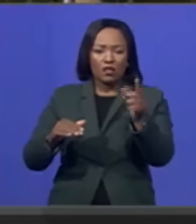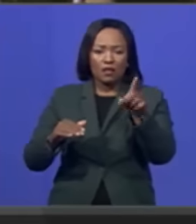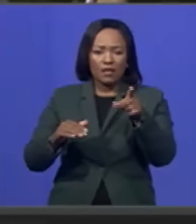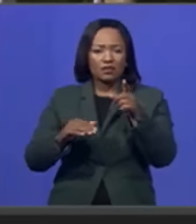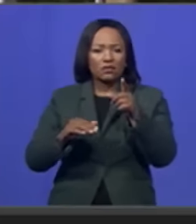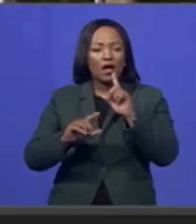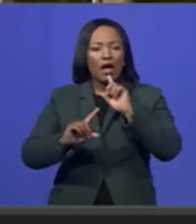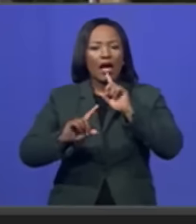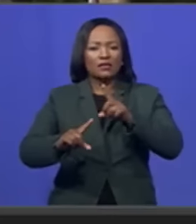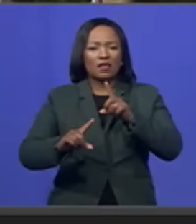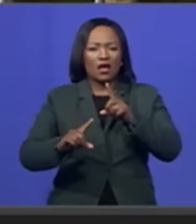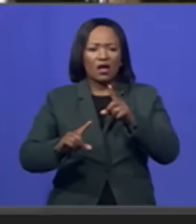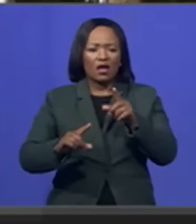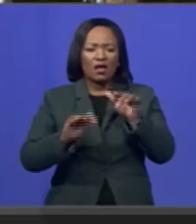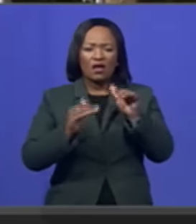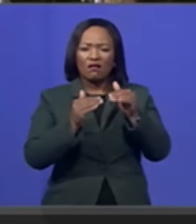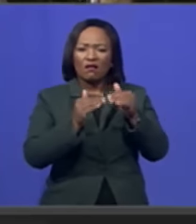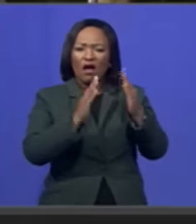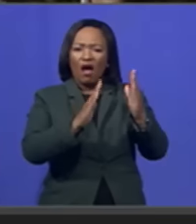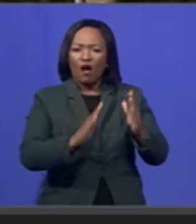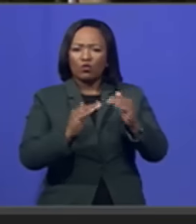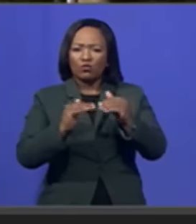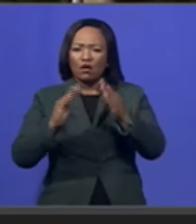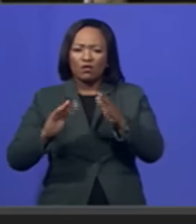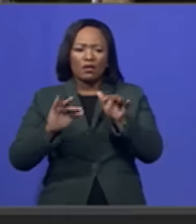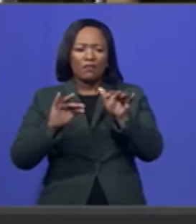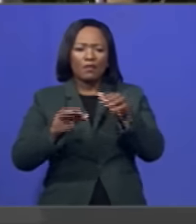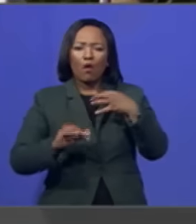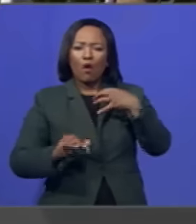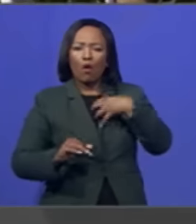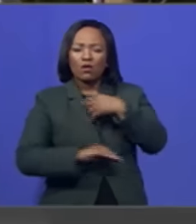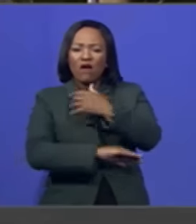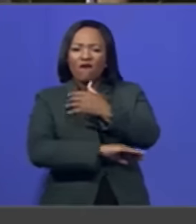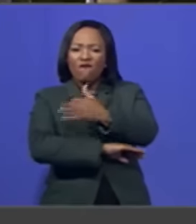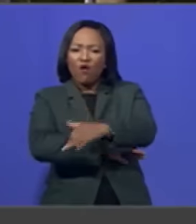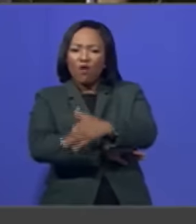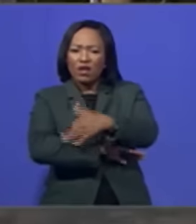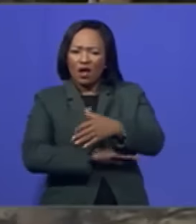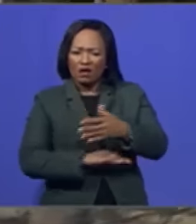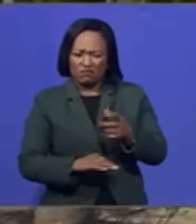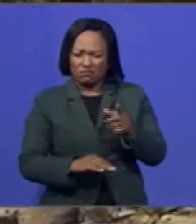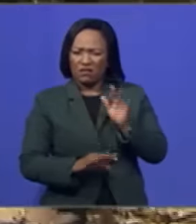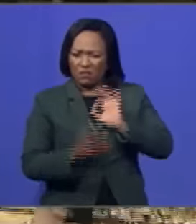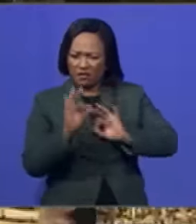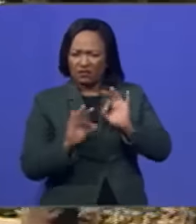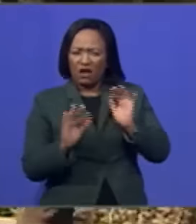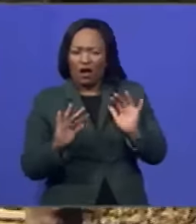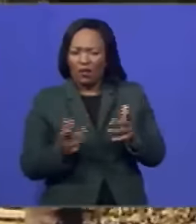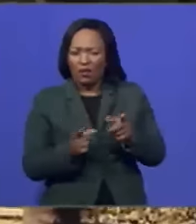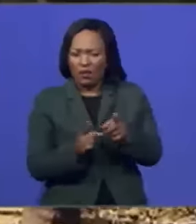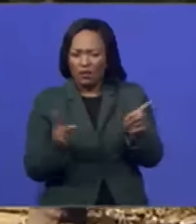houses that are occupied by foreigners. We don't know how, and then and also the issues